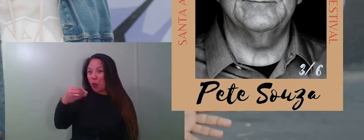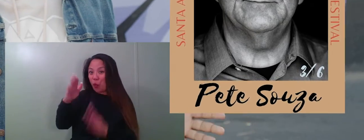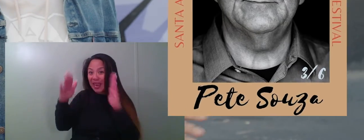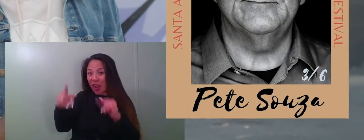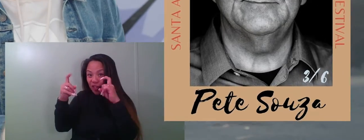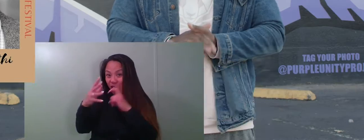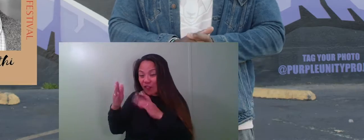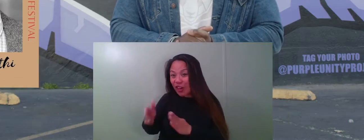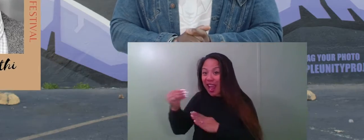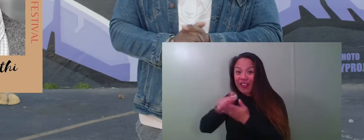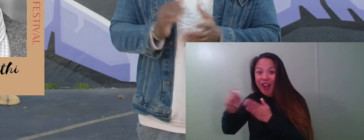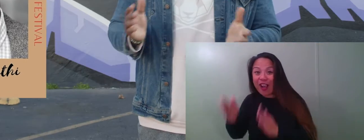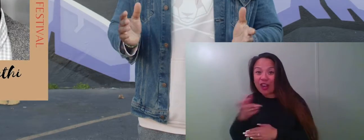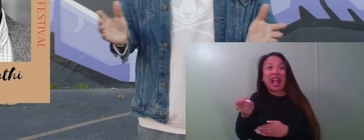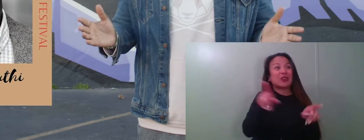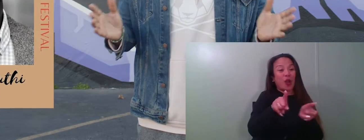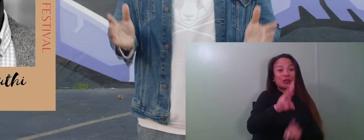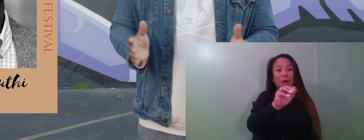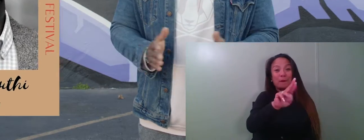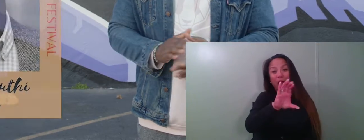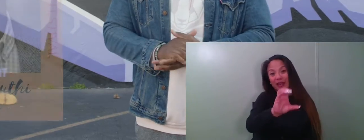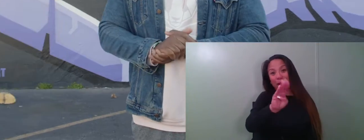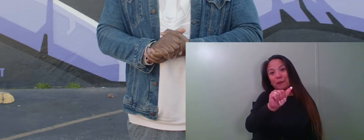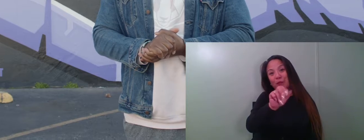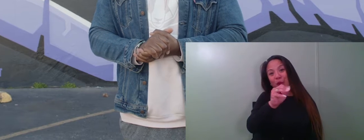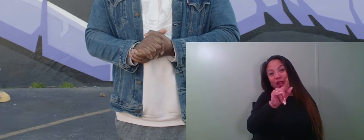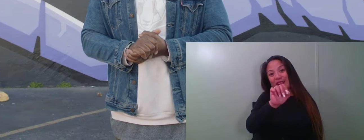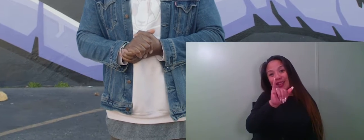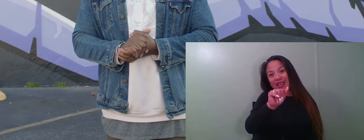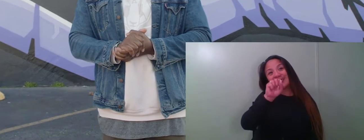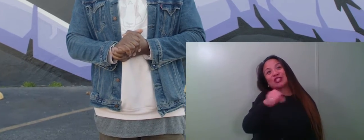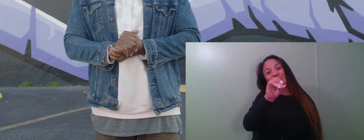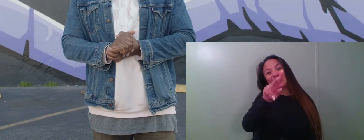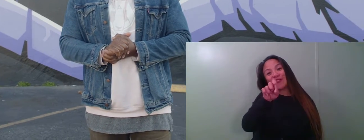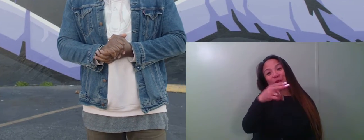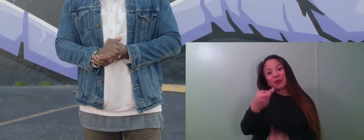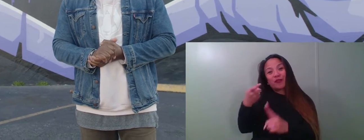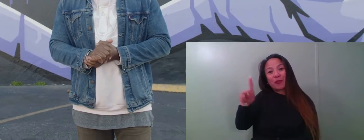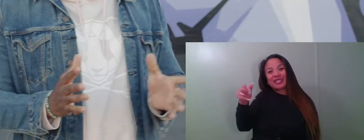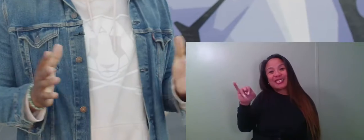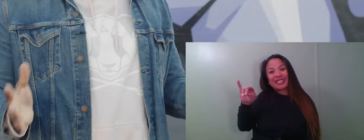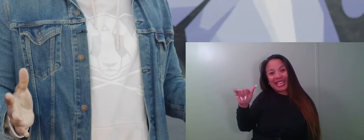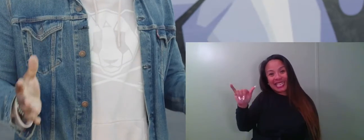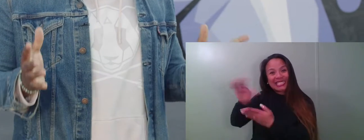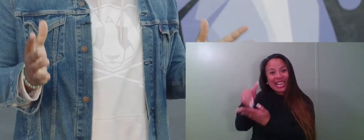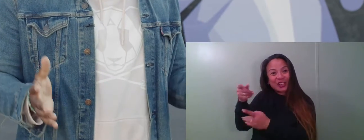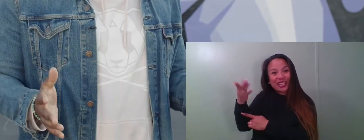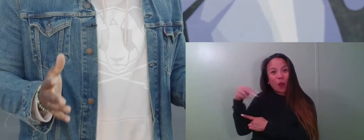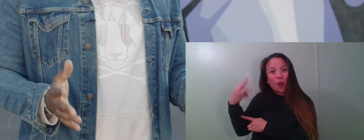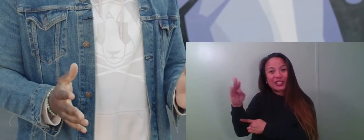House photographer and author, and also Mr. Mark Bamute Joseph from the Kennedy Center in Washington, D.C. All